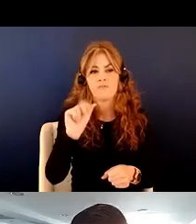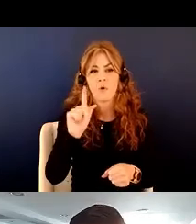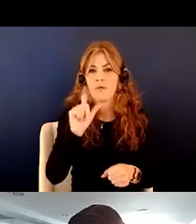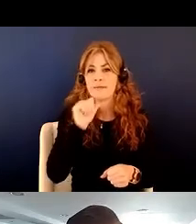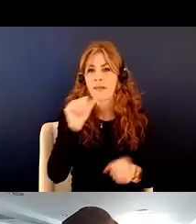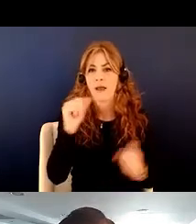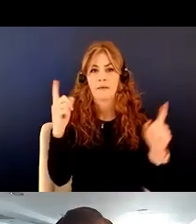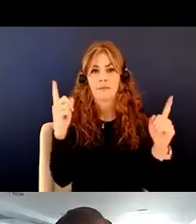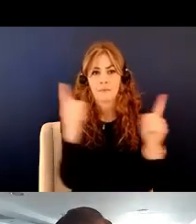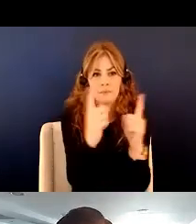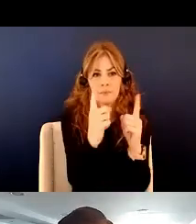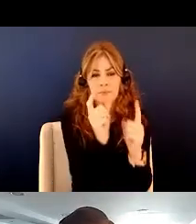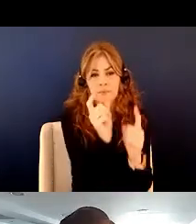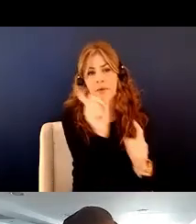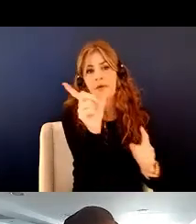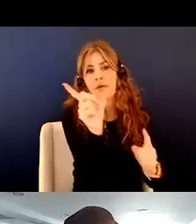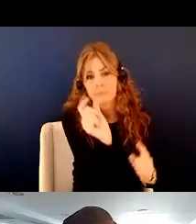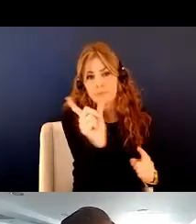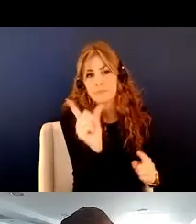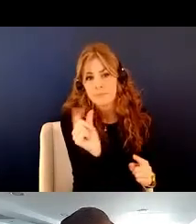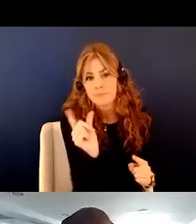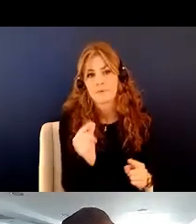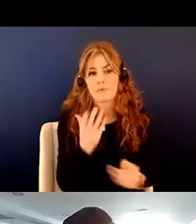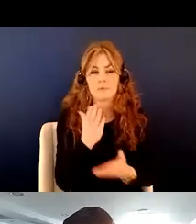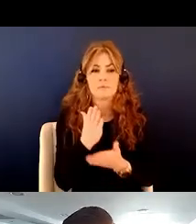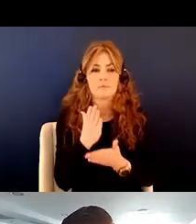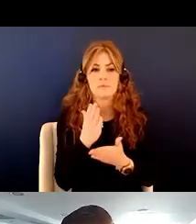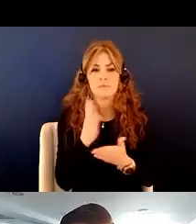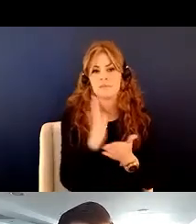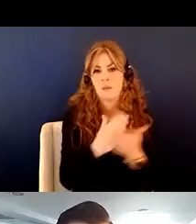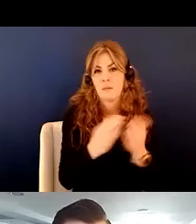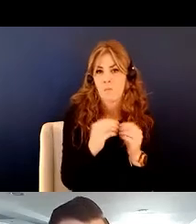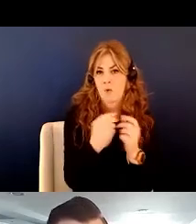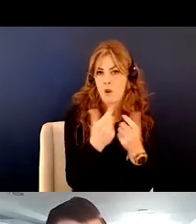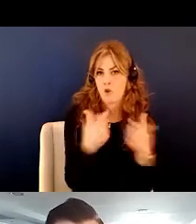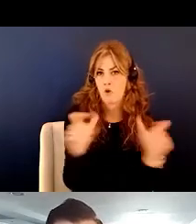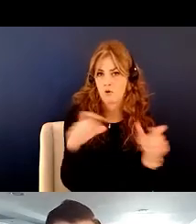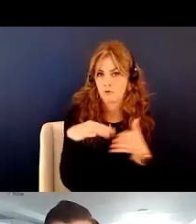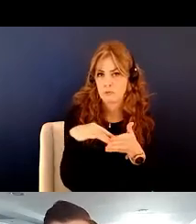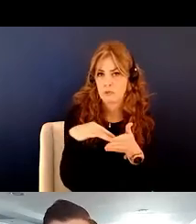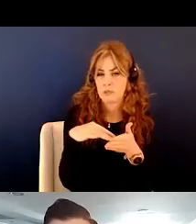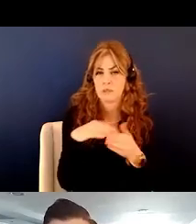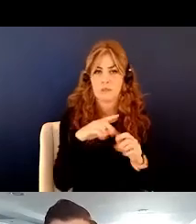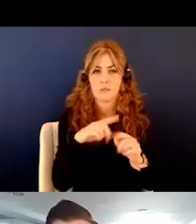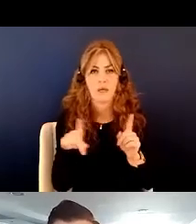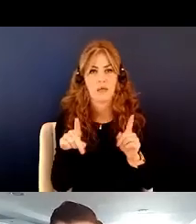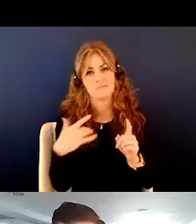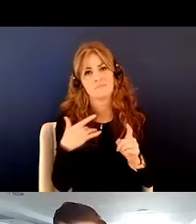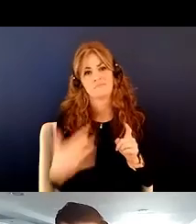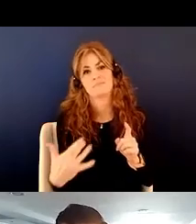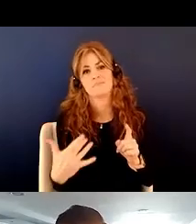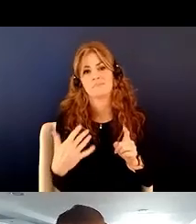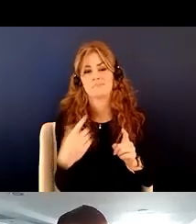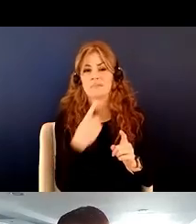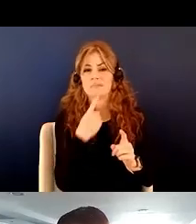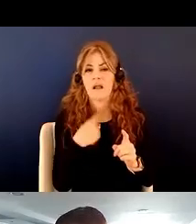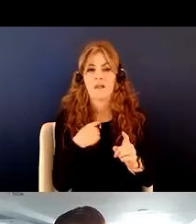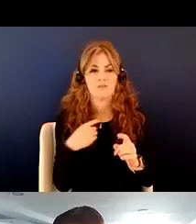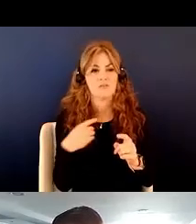Some are smaller than others, so those are probably larger studies. But in general, they're kind of telling us the same